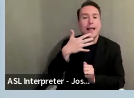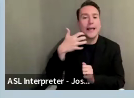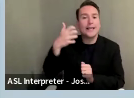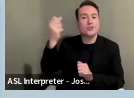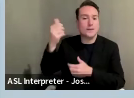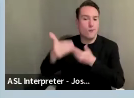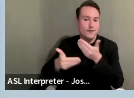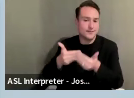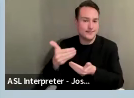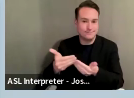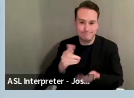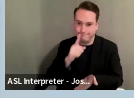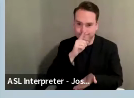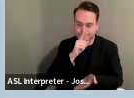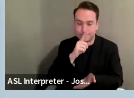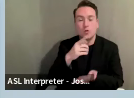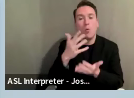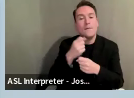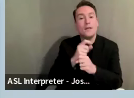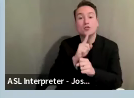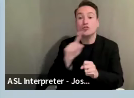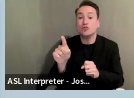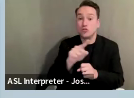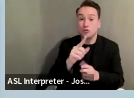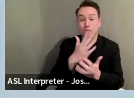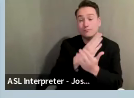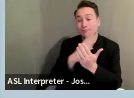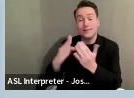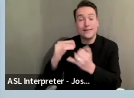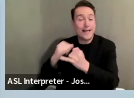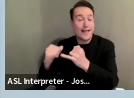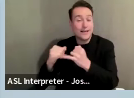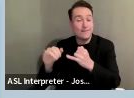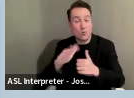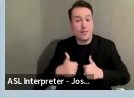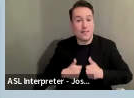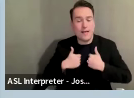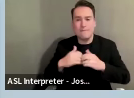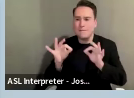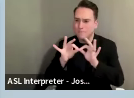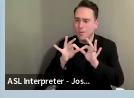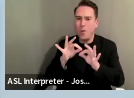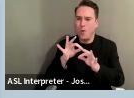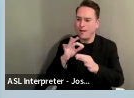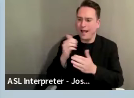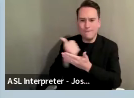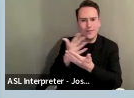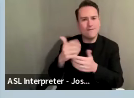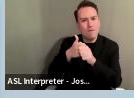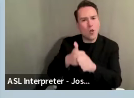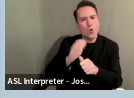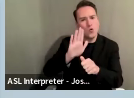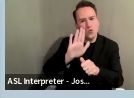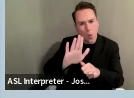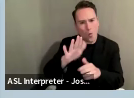manner. So we want you folks to make sure that the last stages in life proceed according to your terms as opposed to someone else's